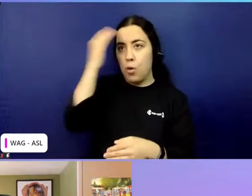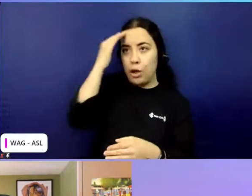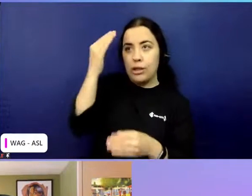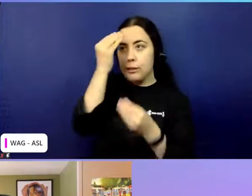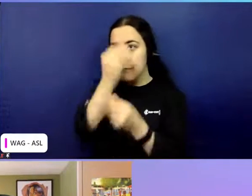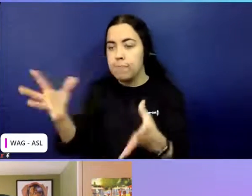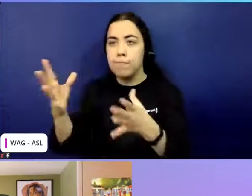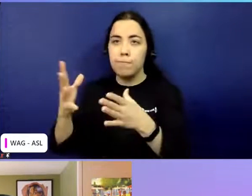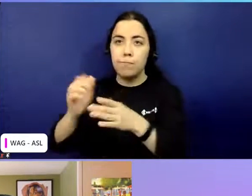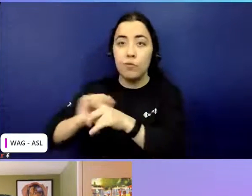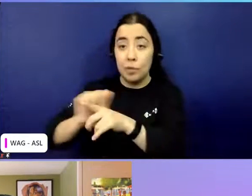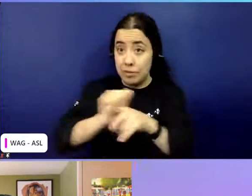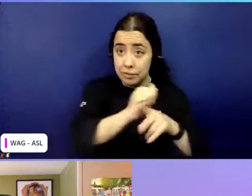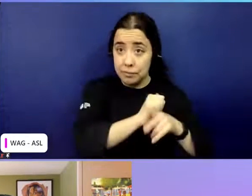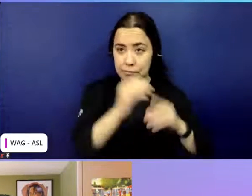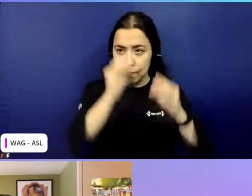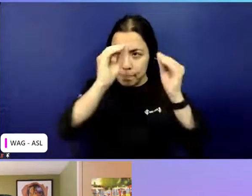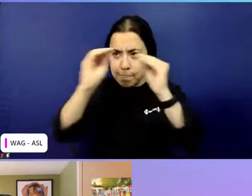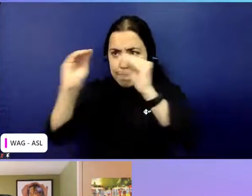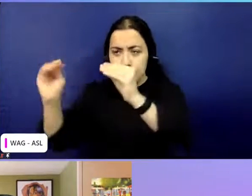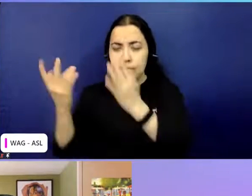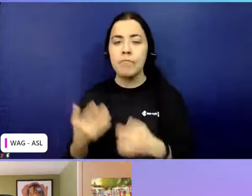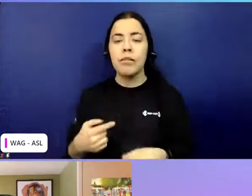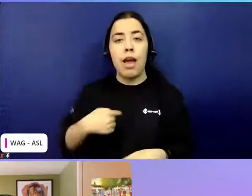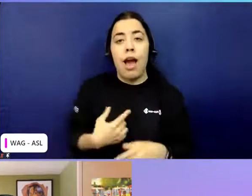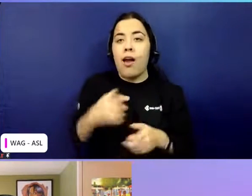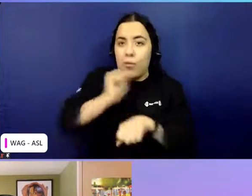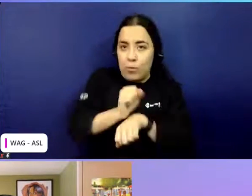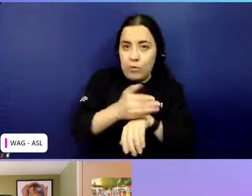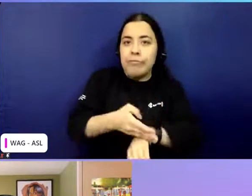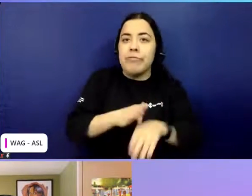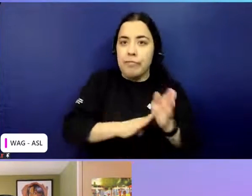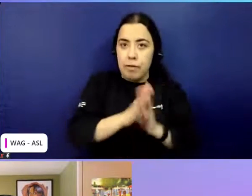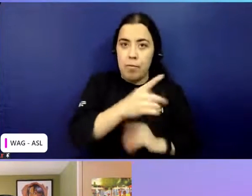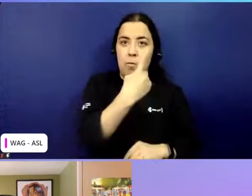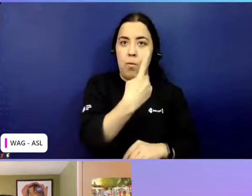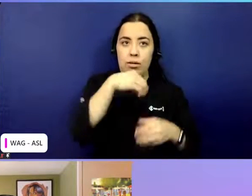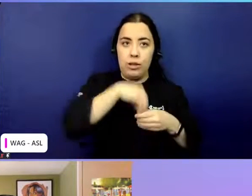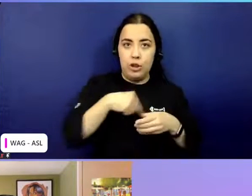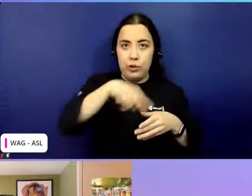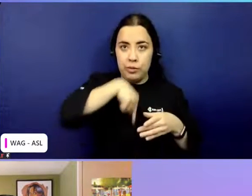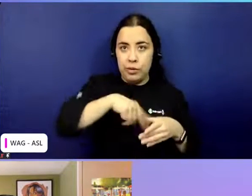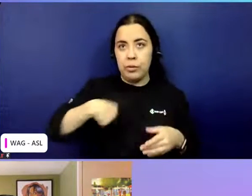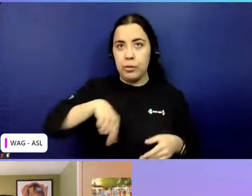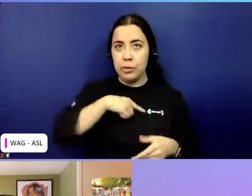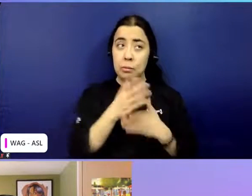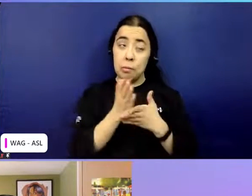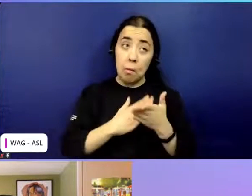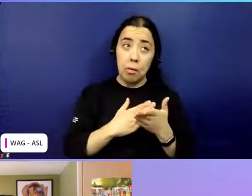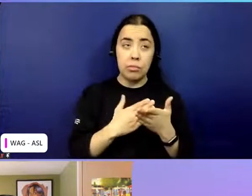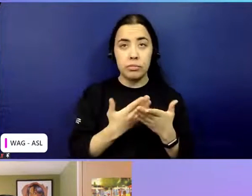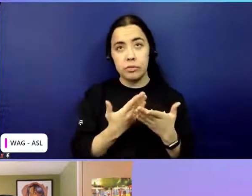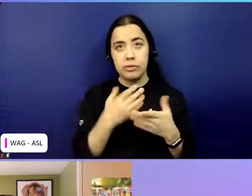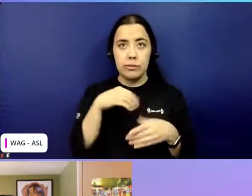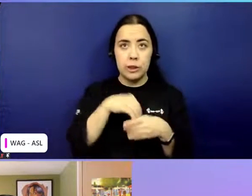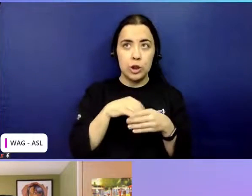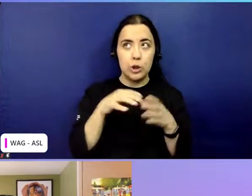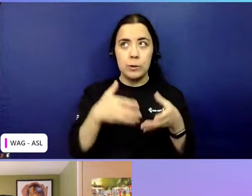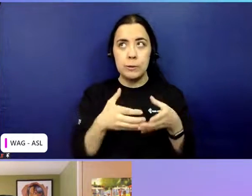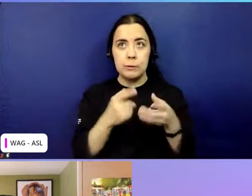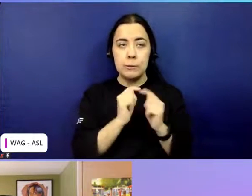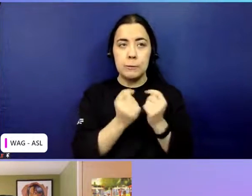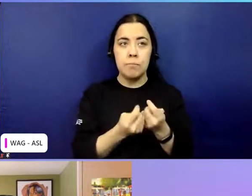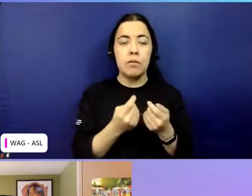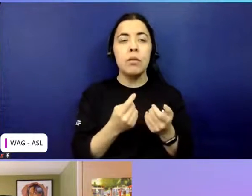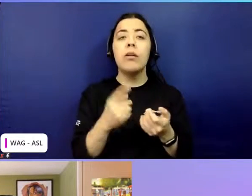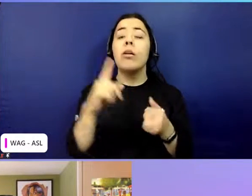When I have been working on one internally, and parts of it have been internally released. The